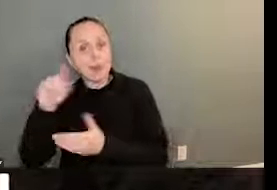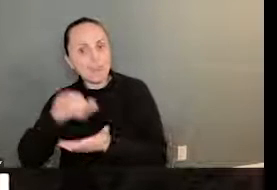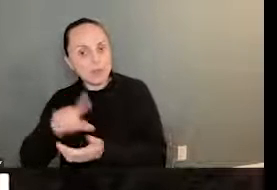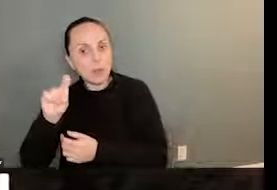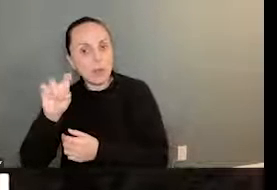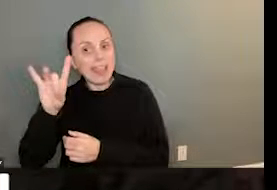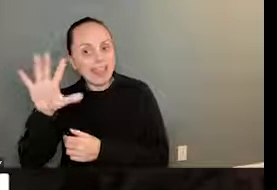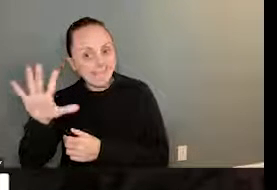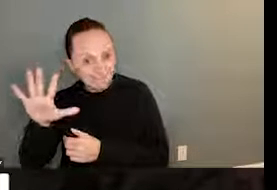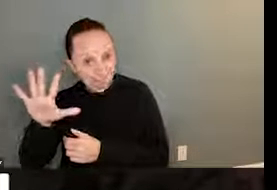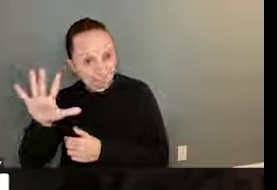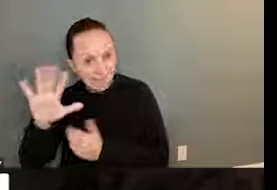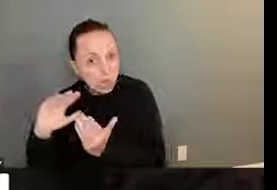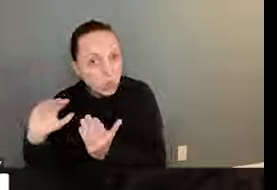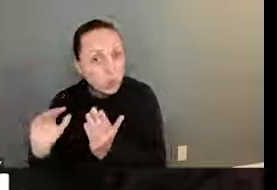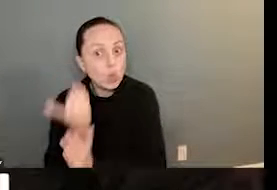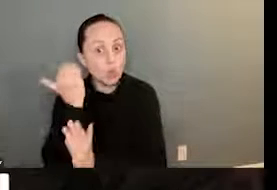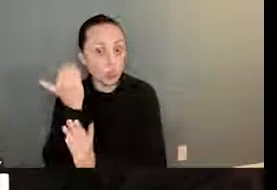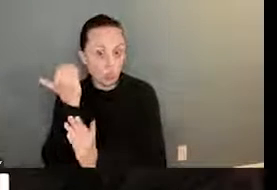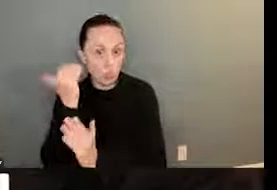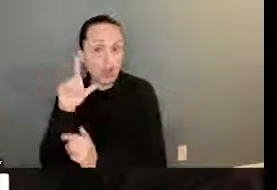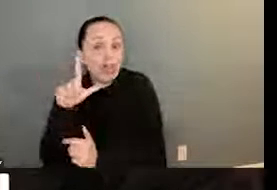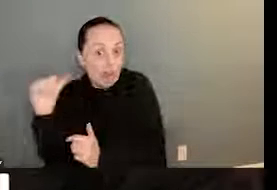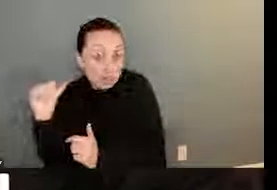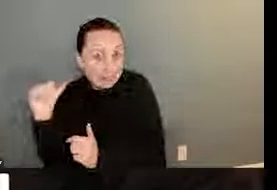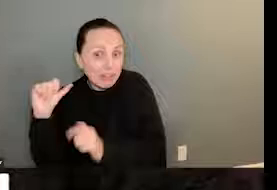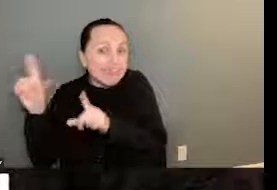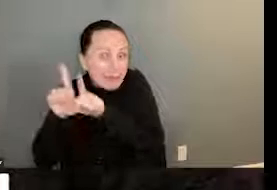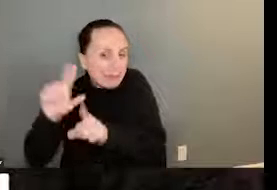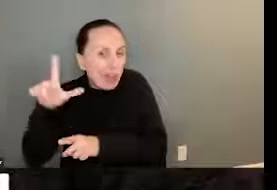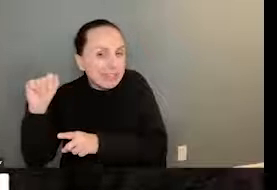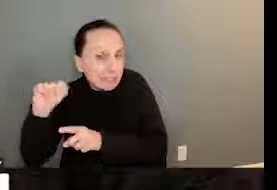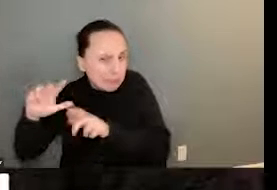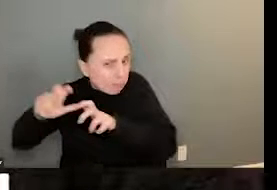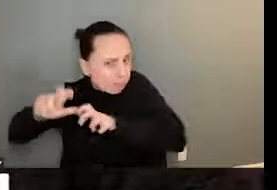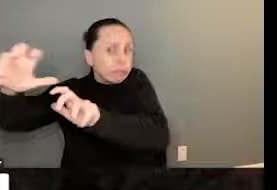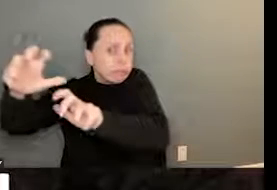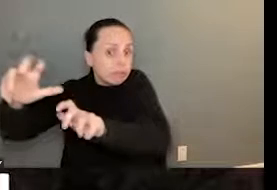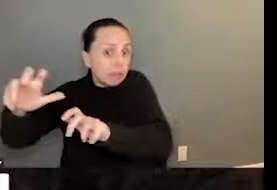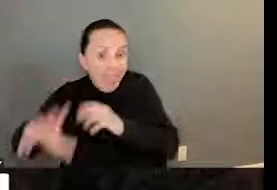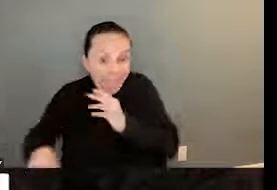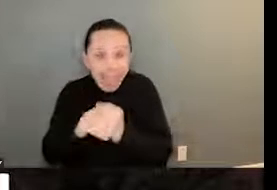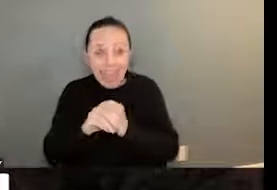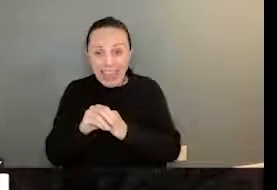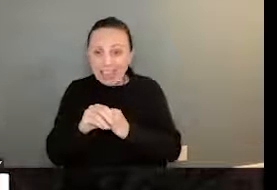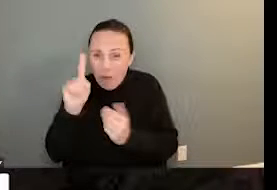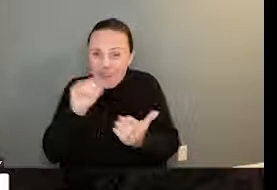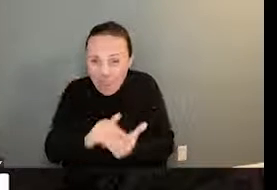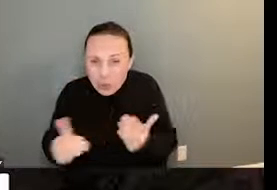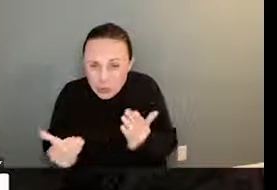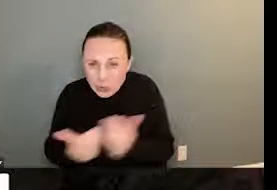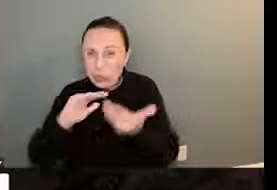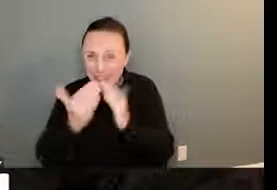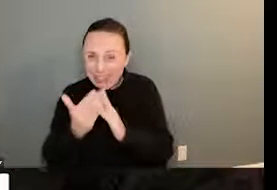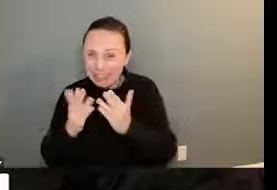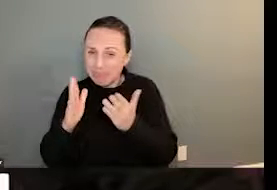1,185 new Los Angeles metro areas across the globe. Take 1,000 new LAs, put